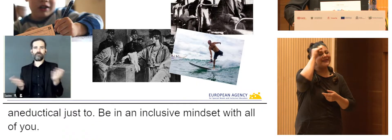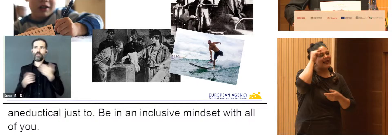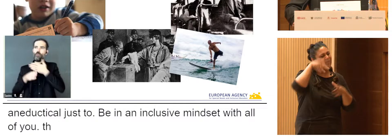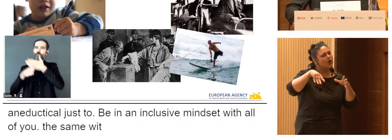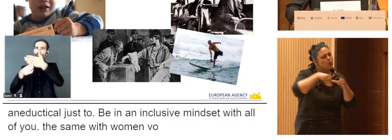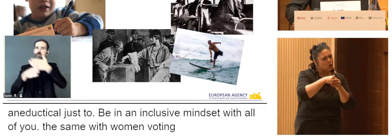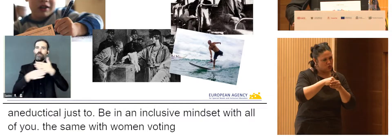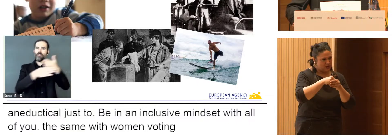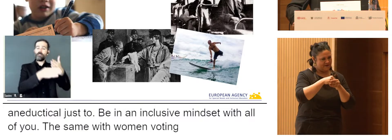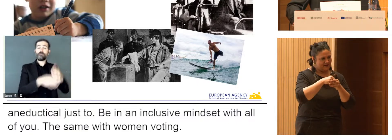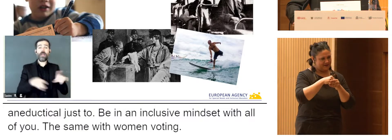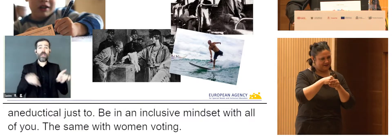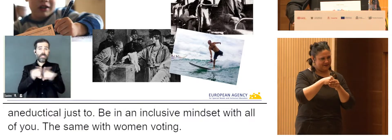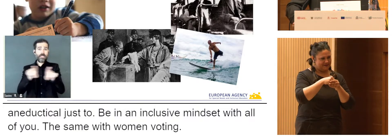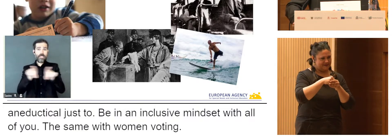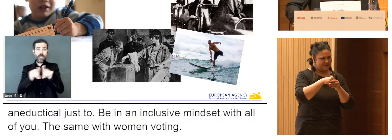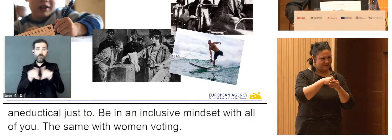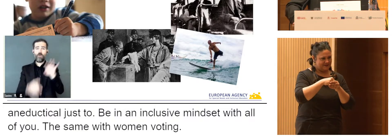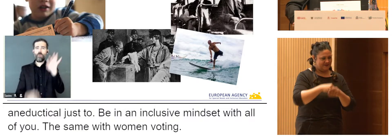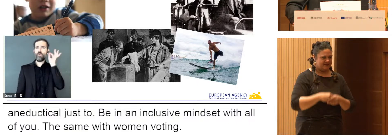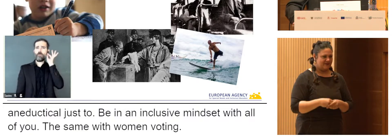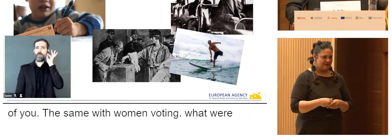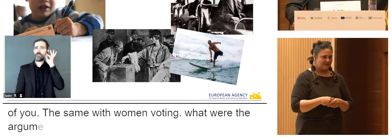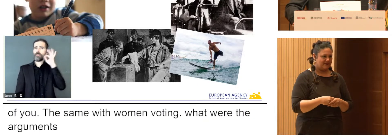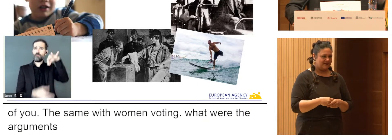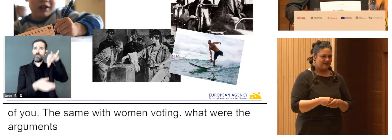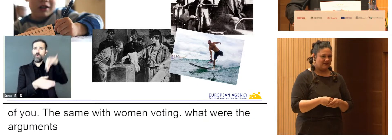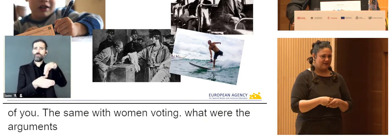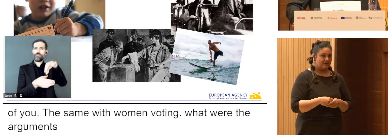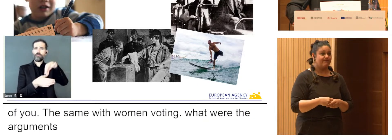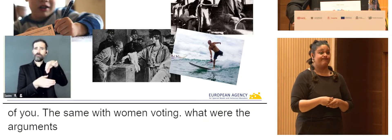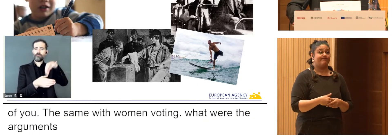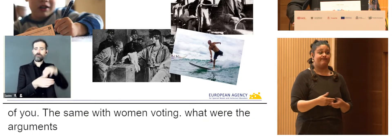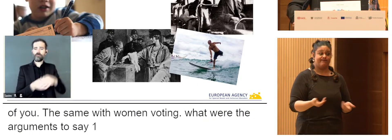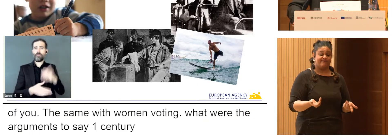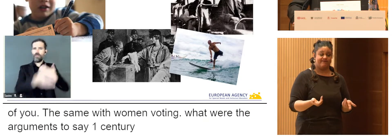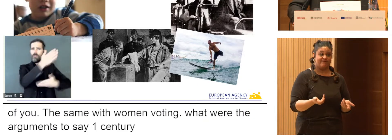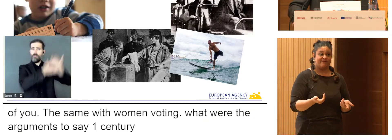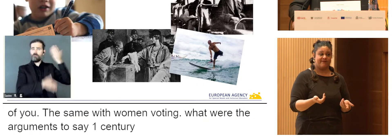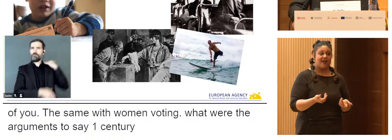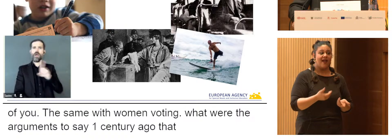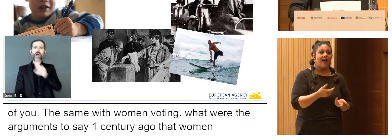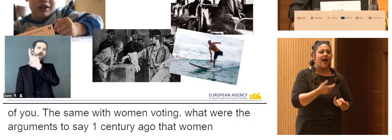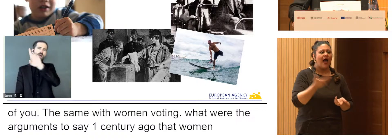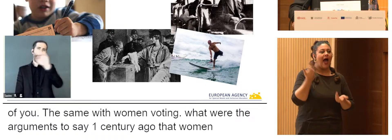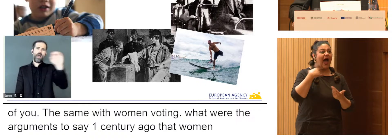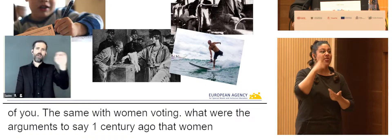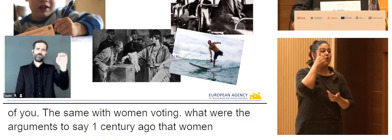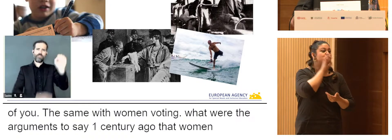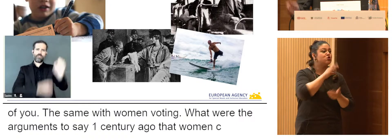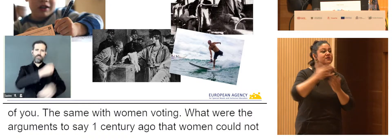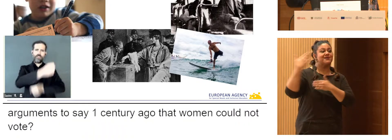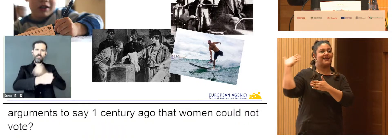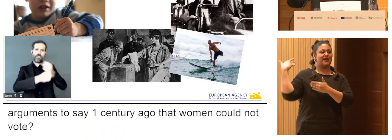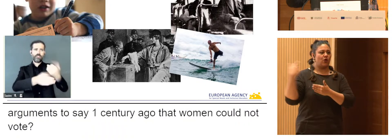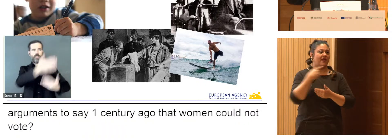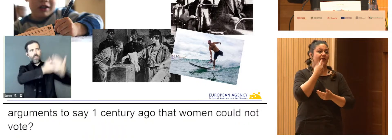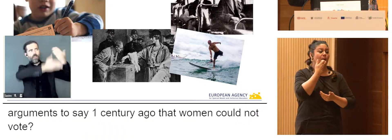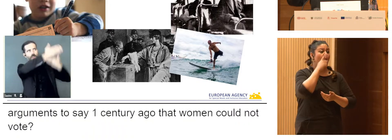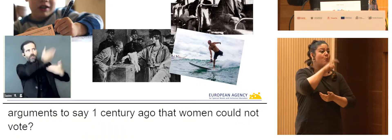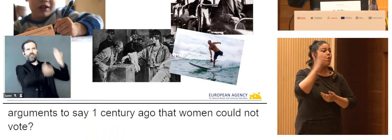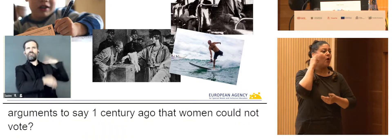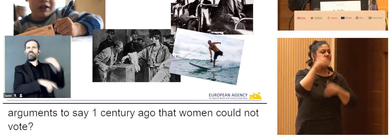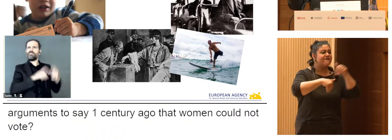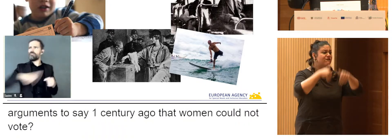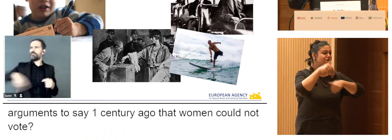voting. What were the arguments to say 1 century ago that women could not vote? They were exactly the